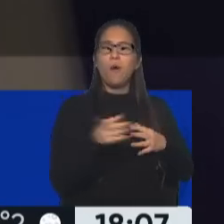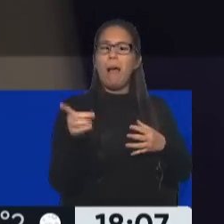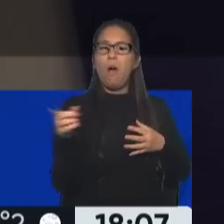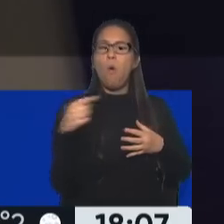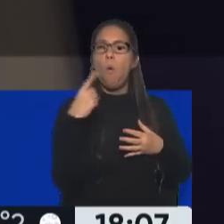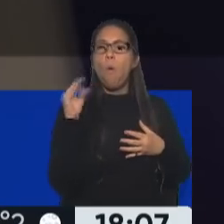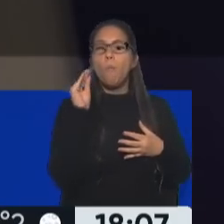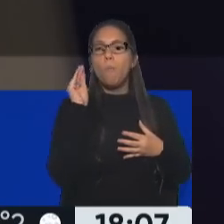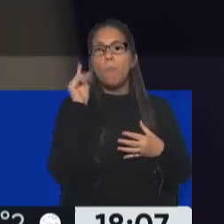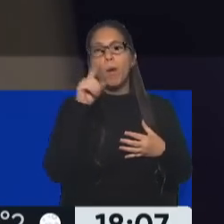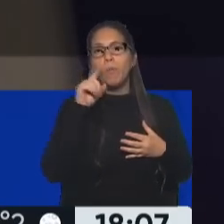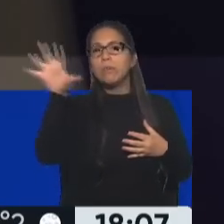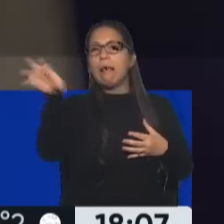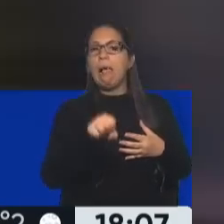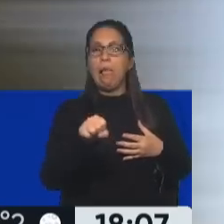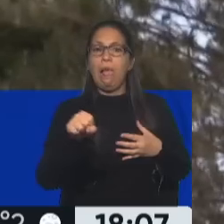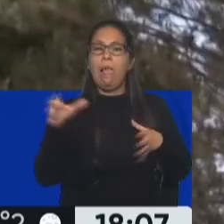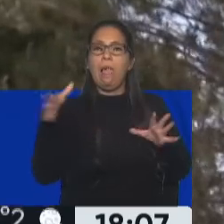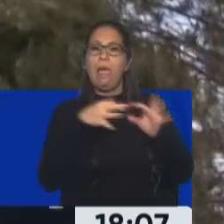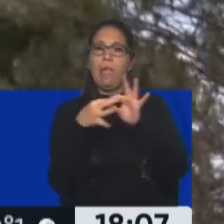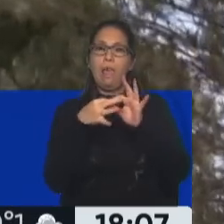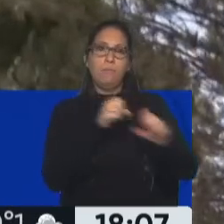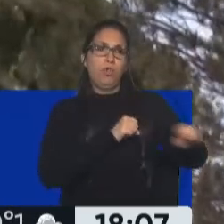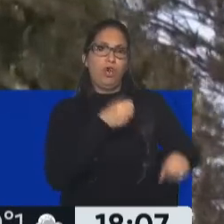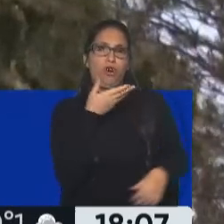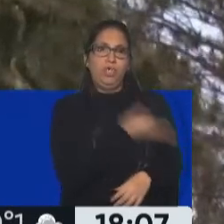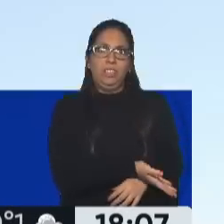shield for the Hamas terrorists.